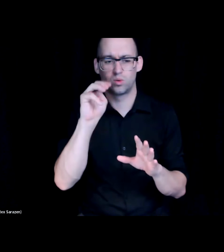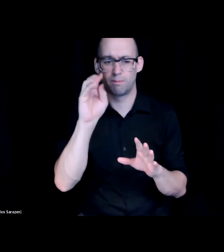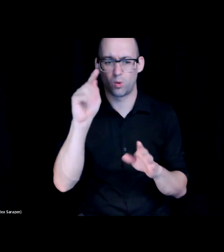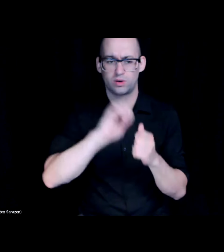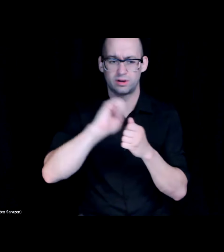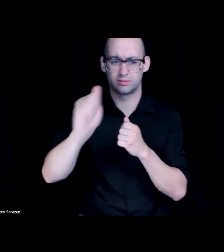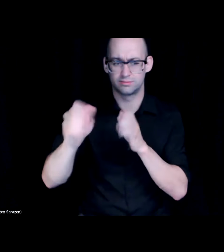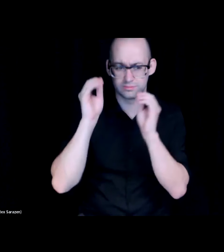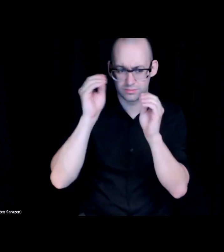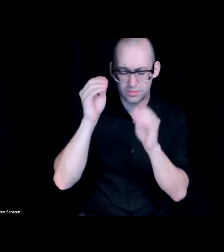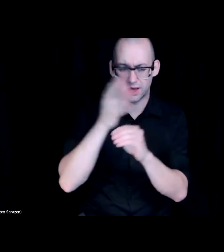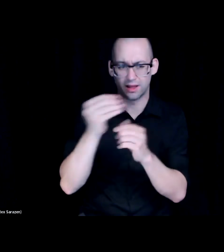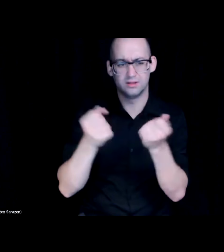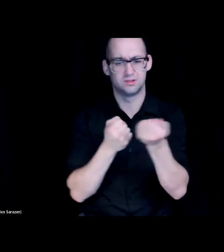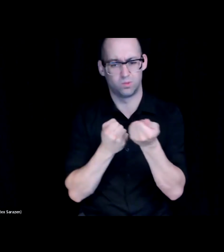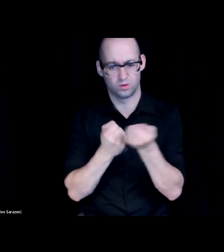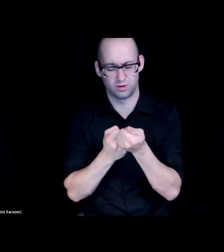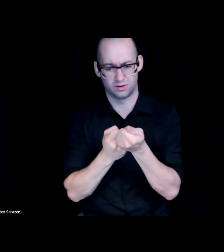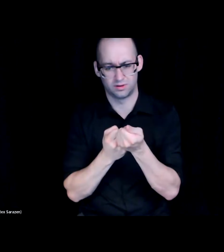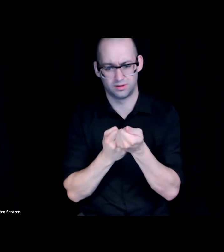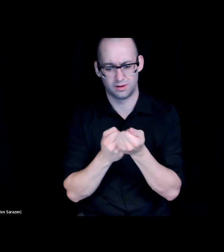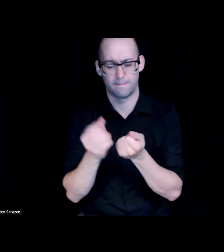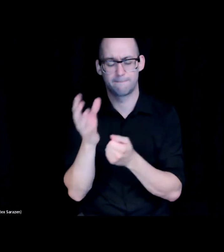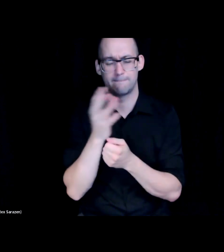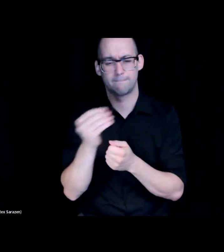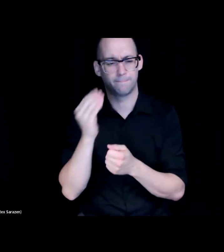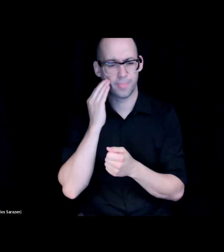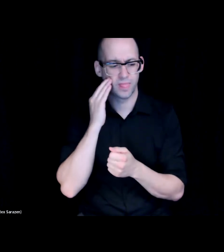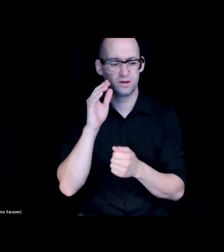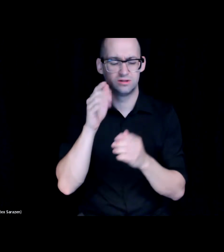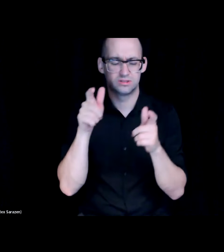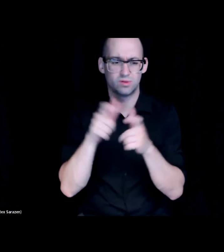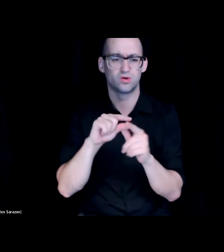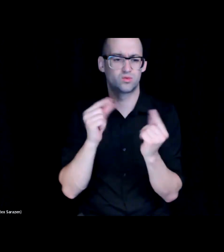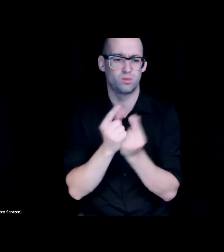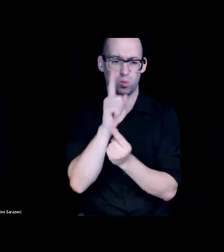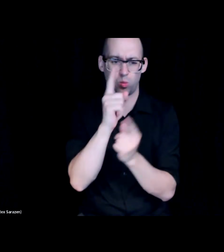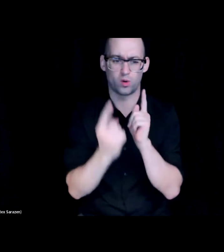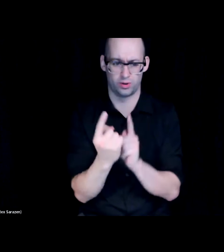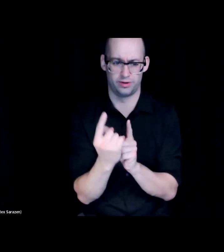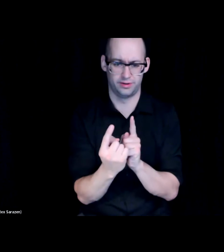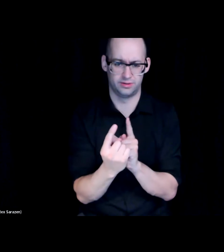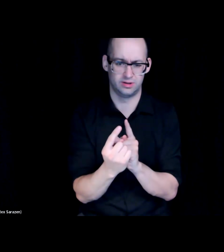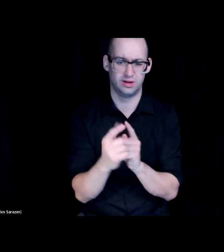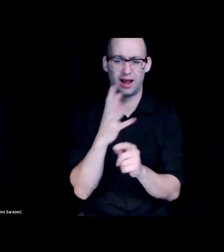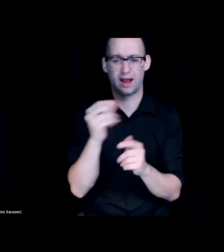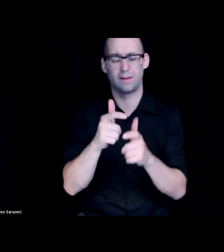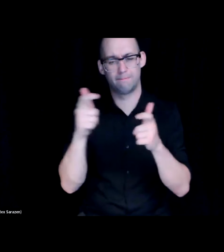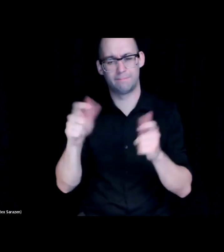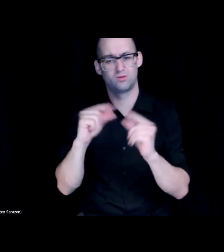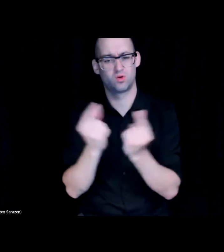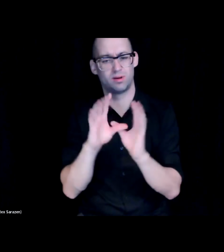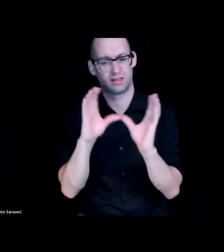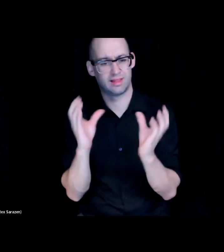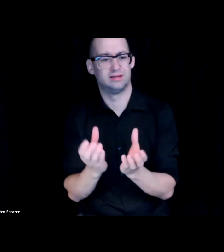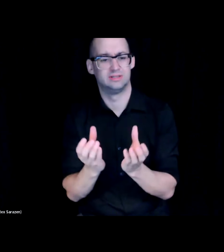instruction and support. And then also the small group one-on-one, and larger group classes. I would say